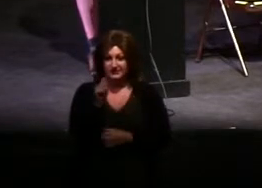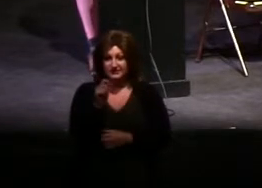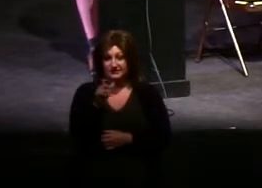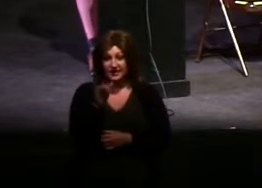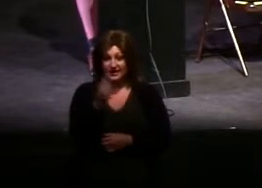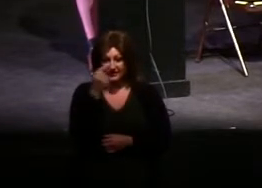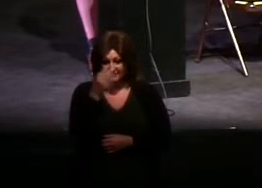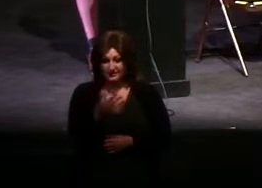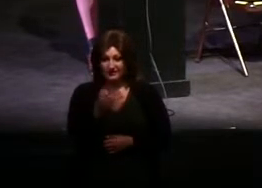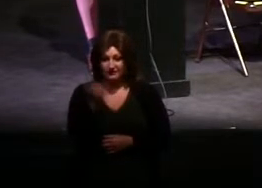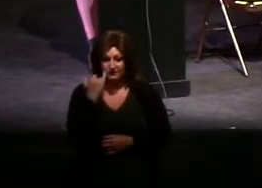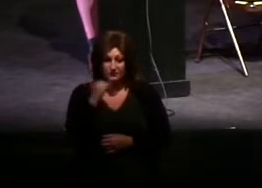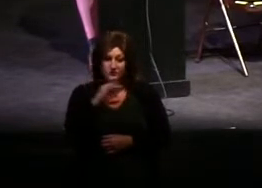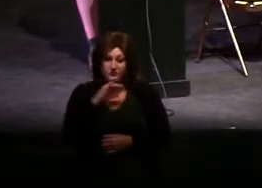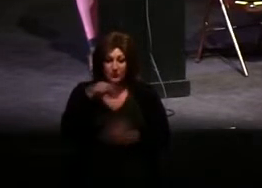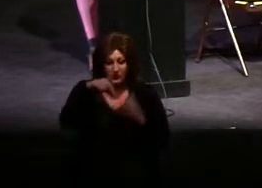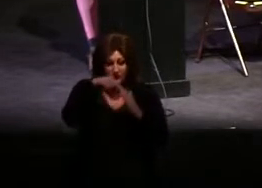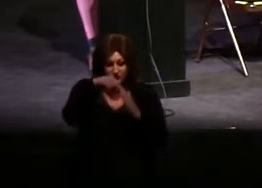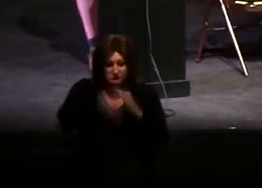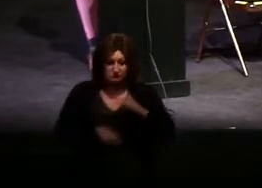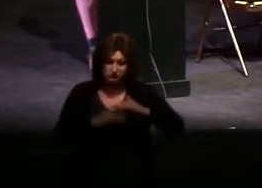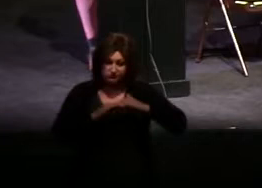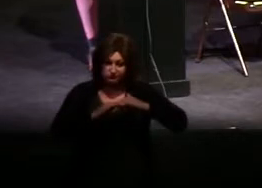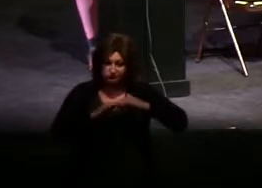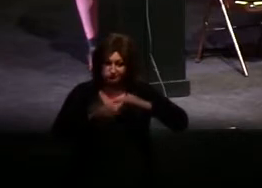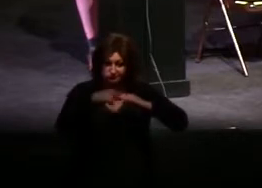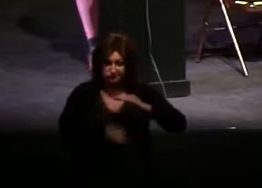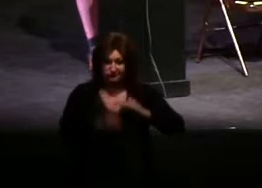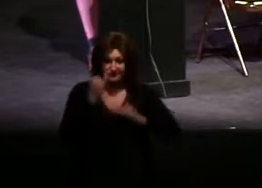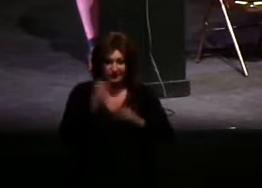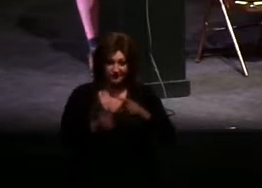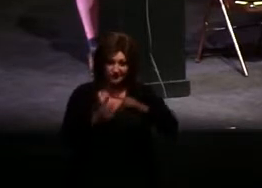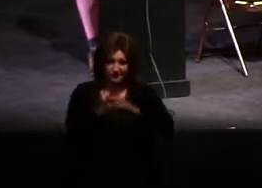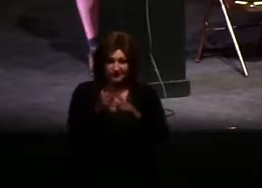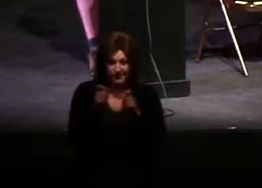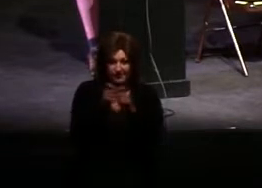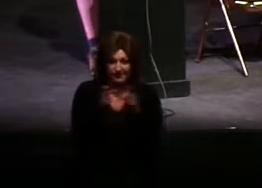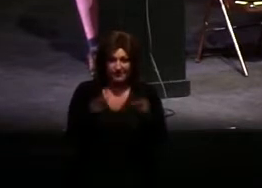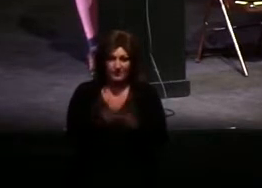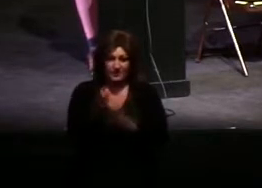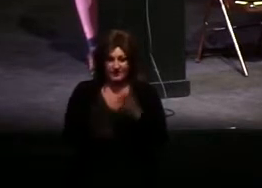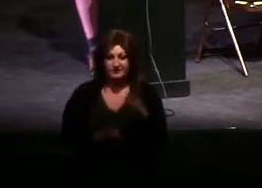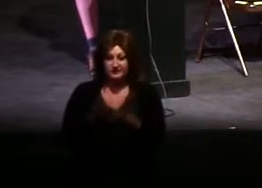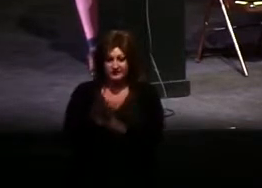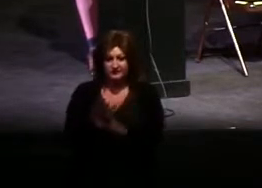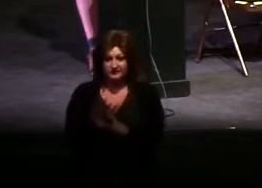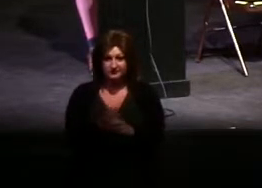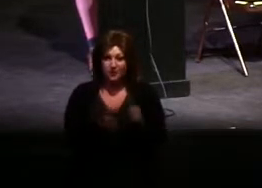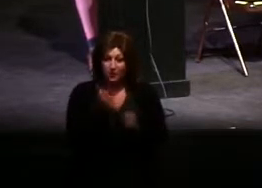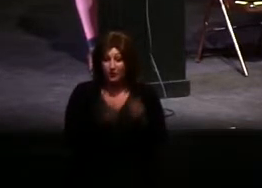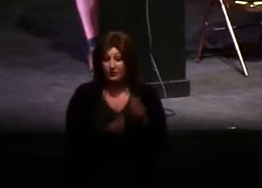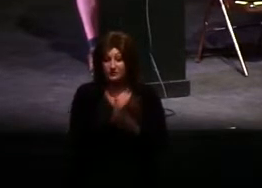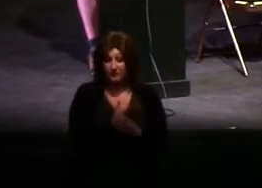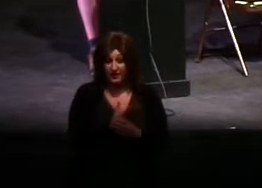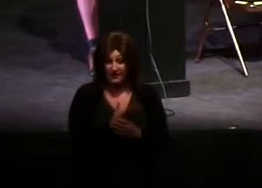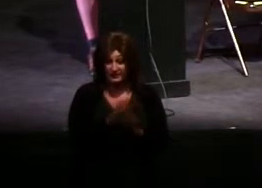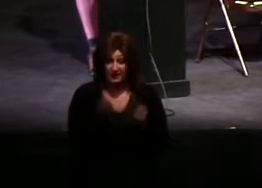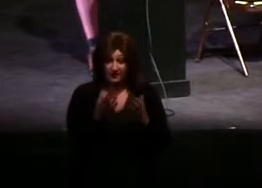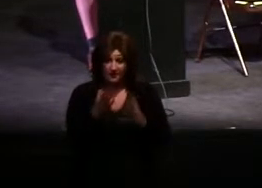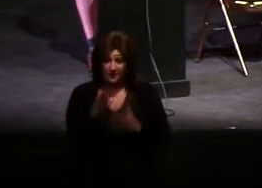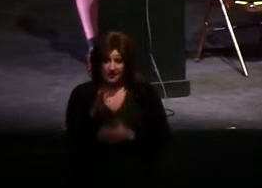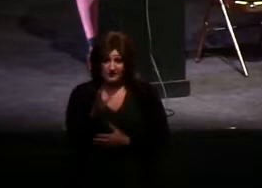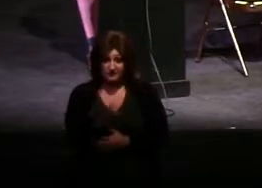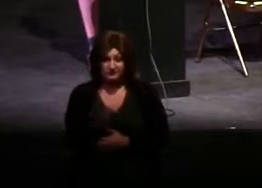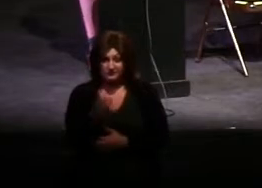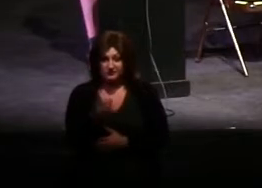tell you what the soil depths are at a given longitude and latitude, what plants grow there, and how much carbon can